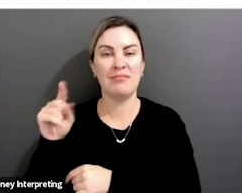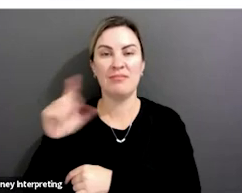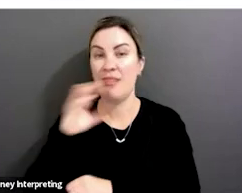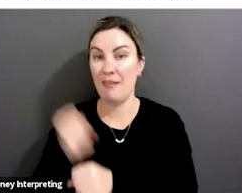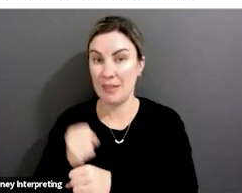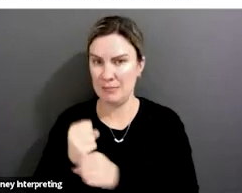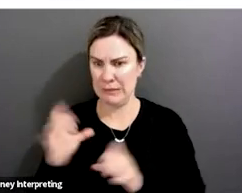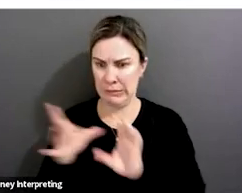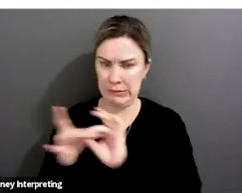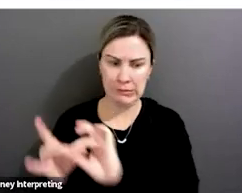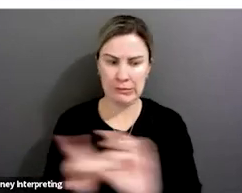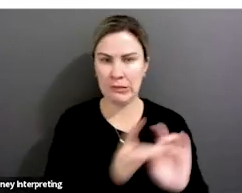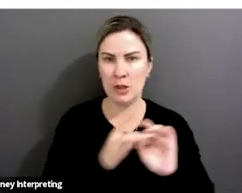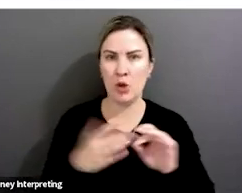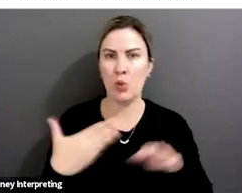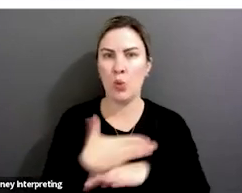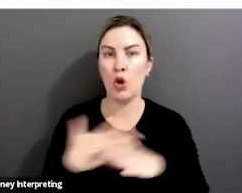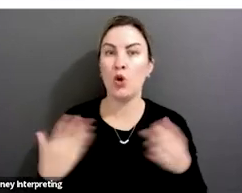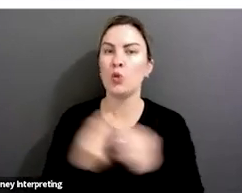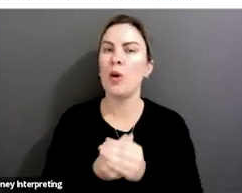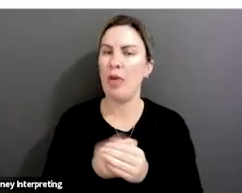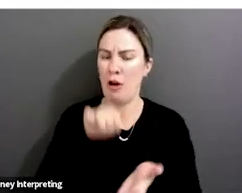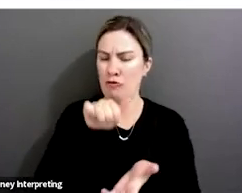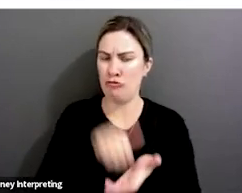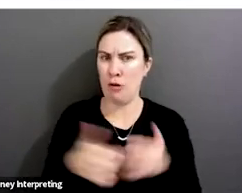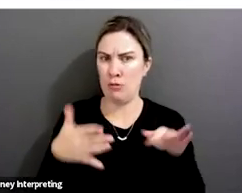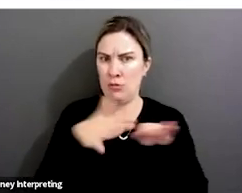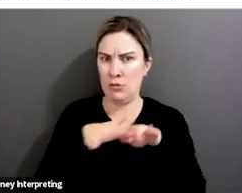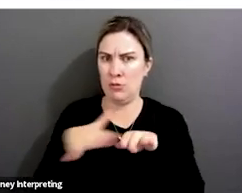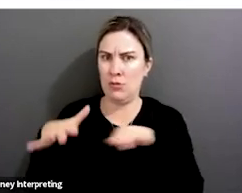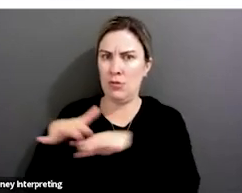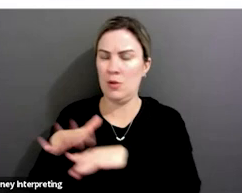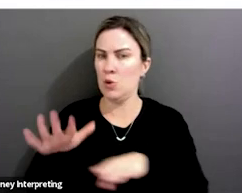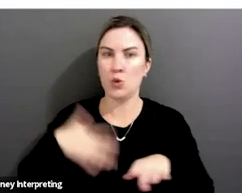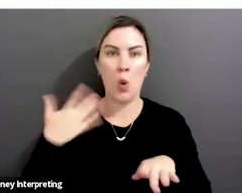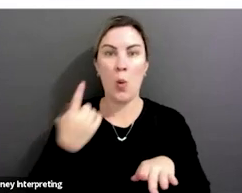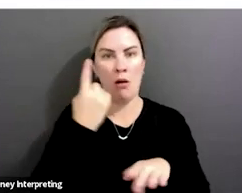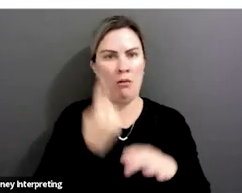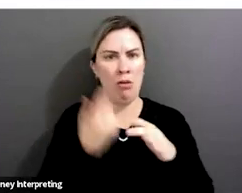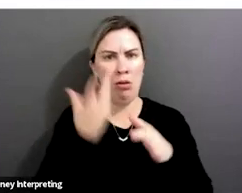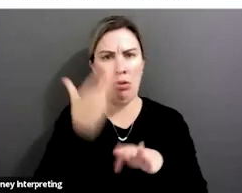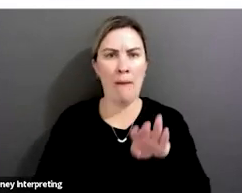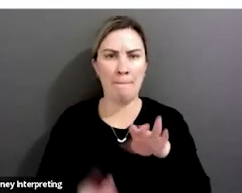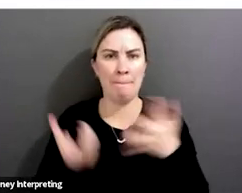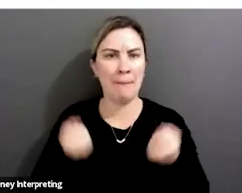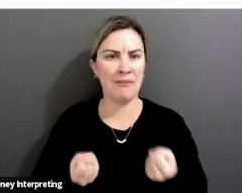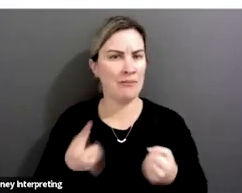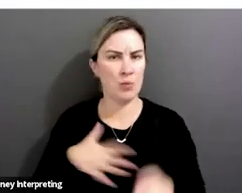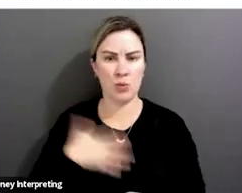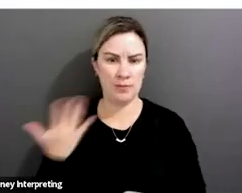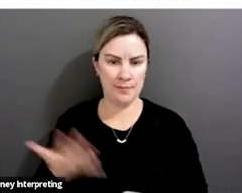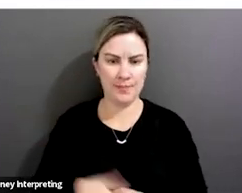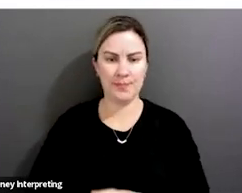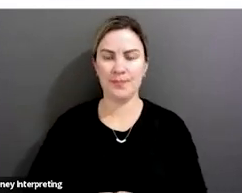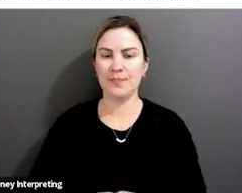with just the right amount of overlap and redundancy to ensure that we leave nobody behind when disasters strike.